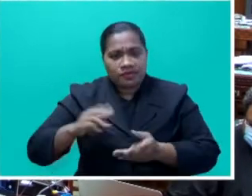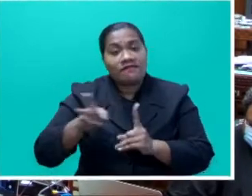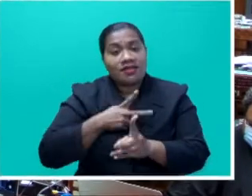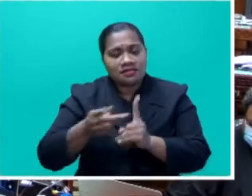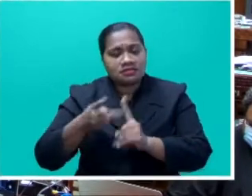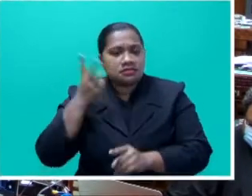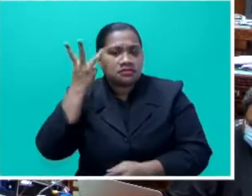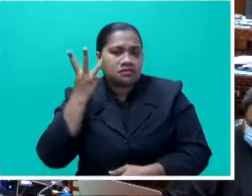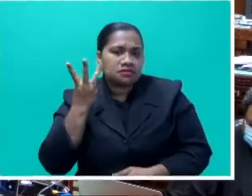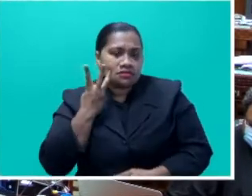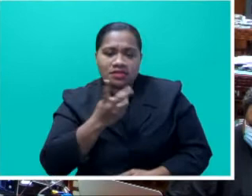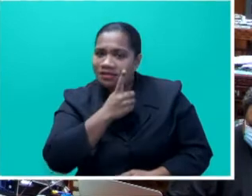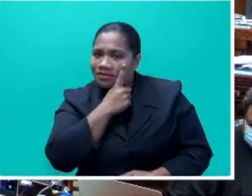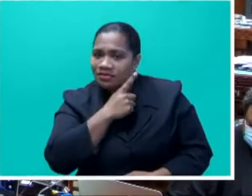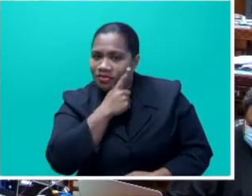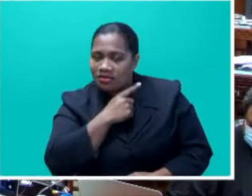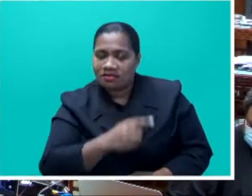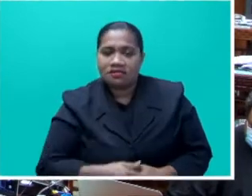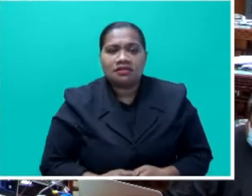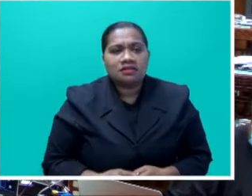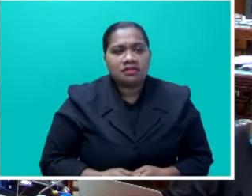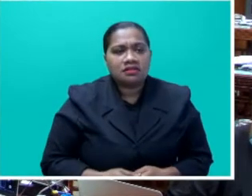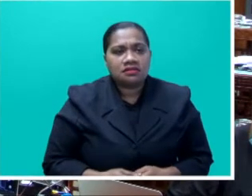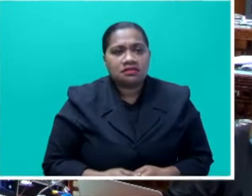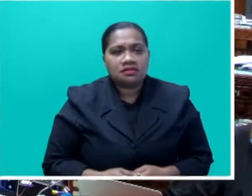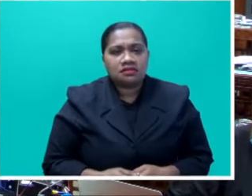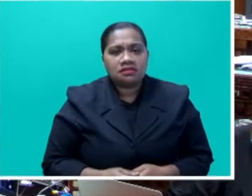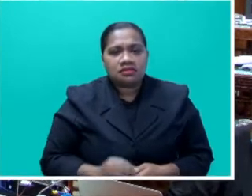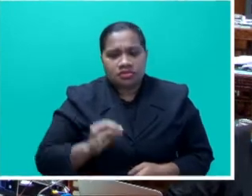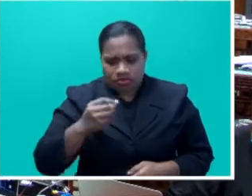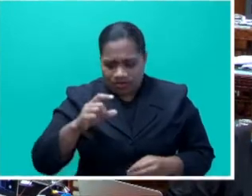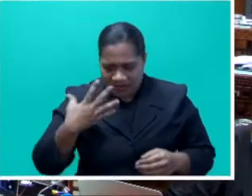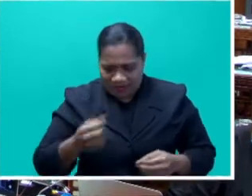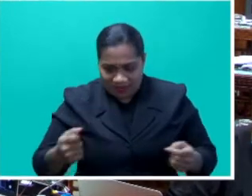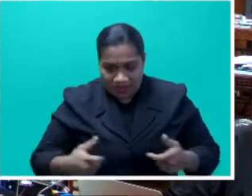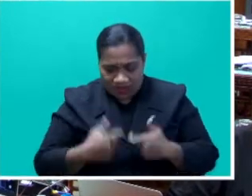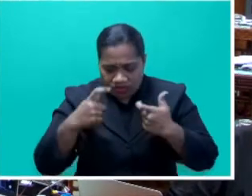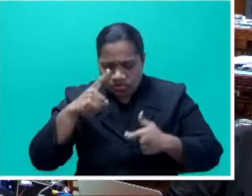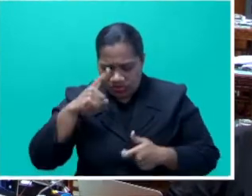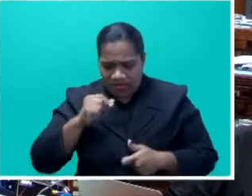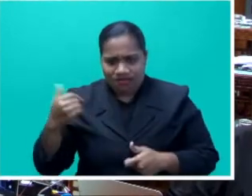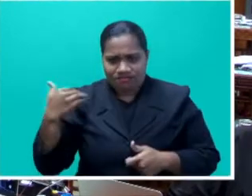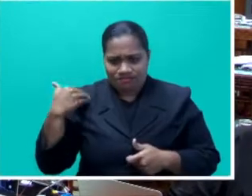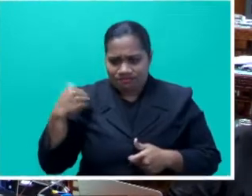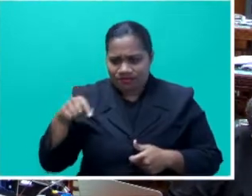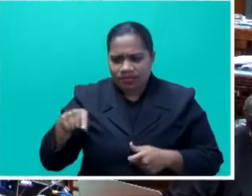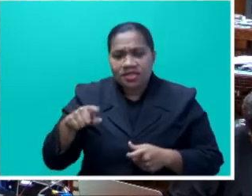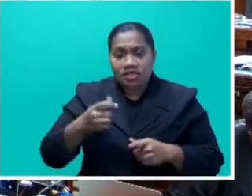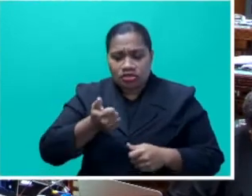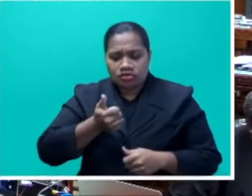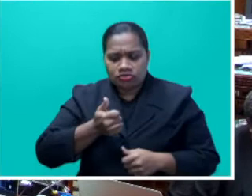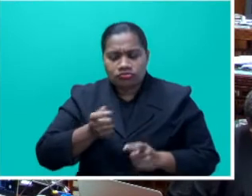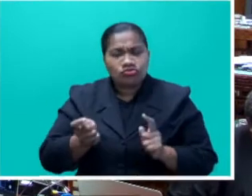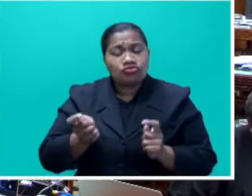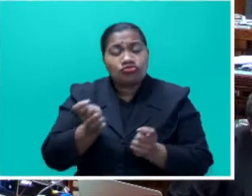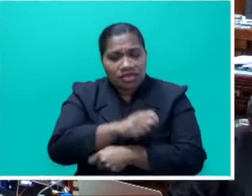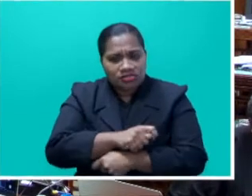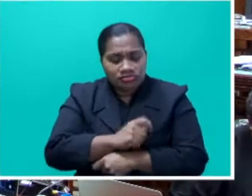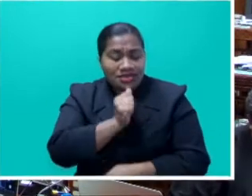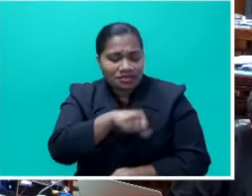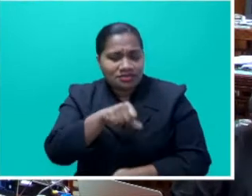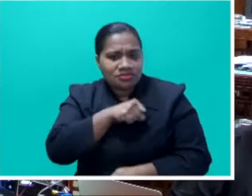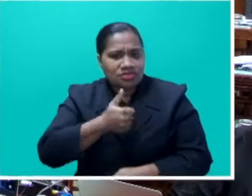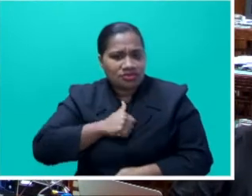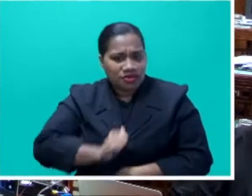its underlying root causes in order to affect changes in people's attitudes and behaviors. It will also promote community leadership